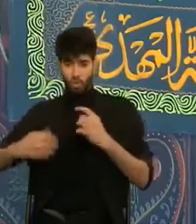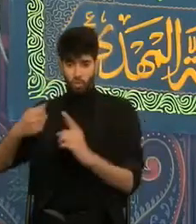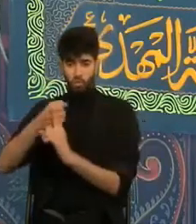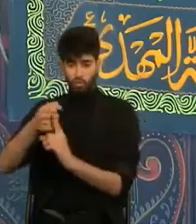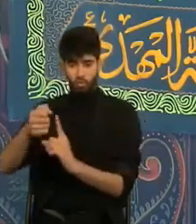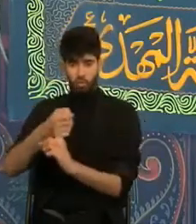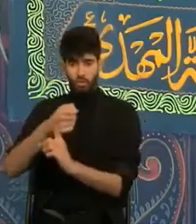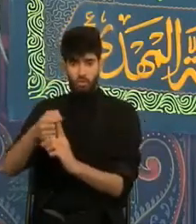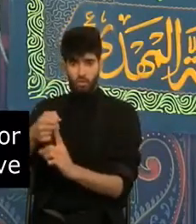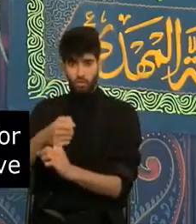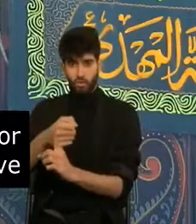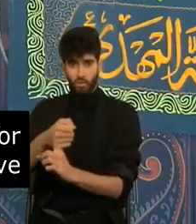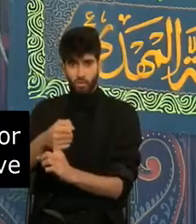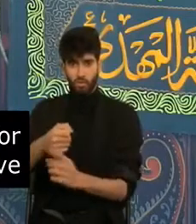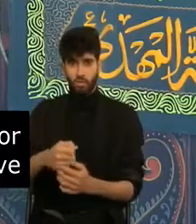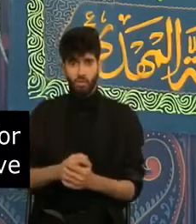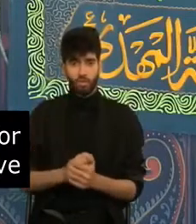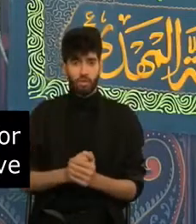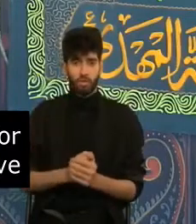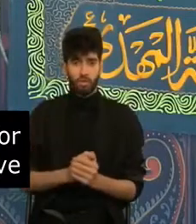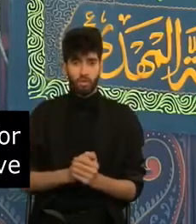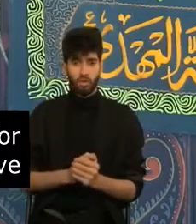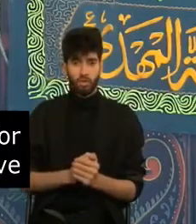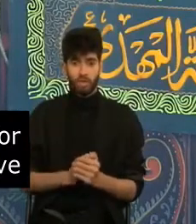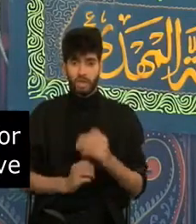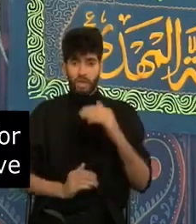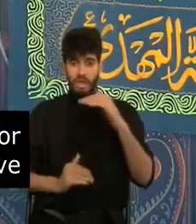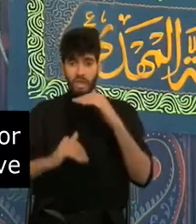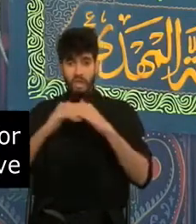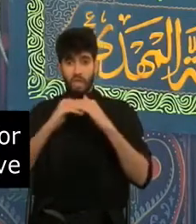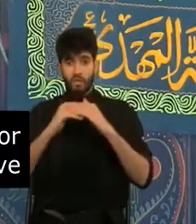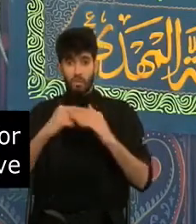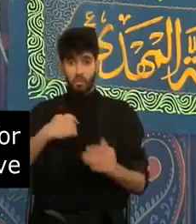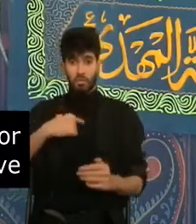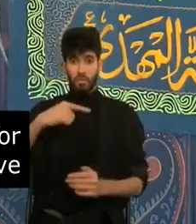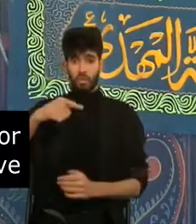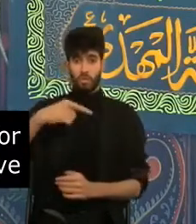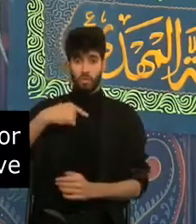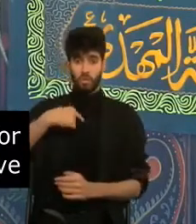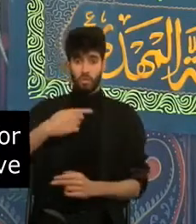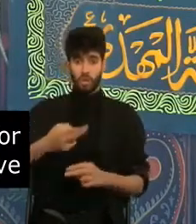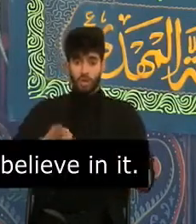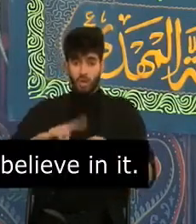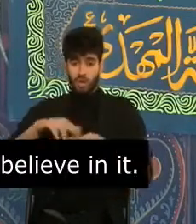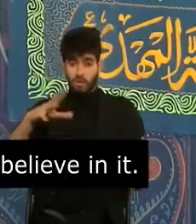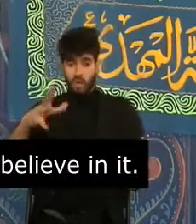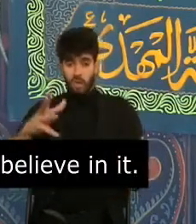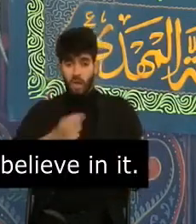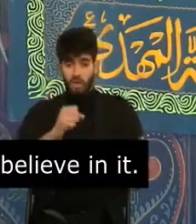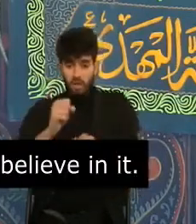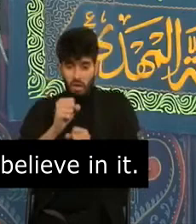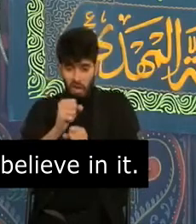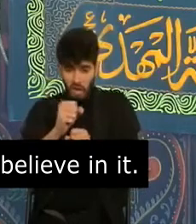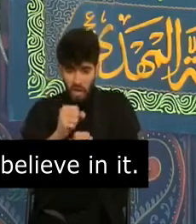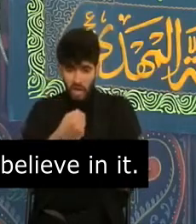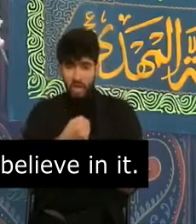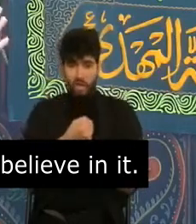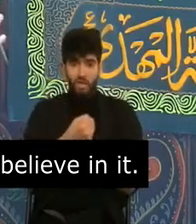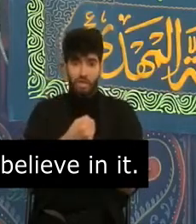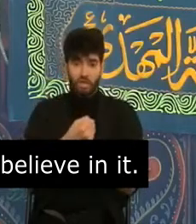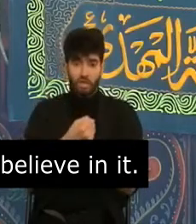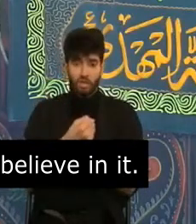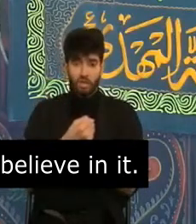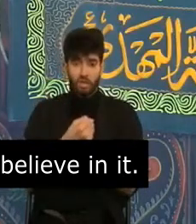other. It should be sufficient for you and I that if we have hatred, and I say